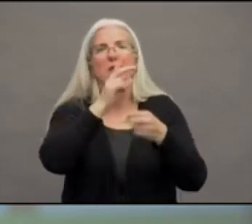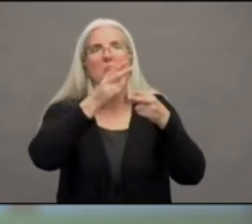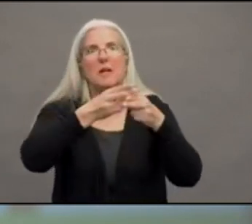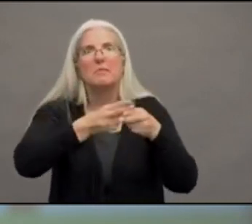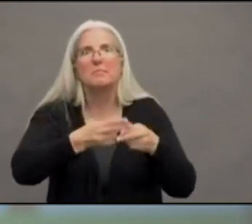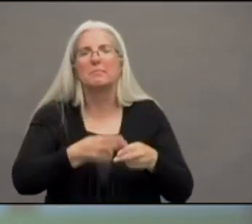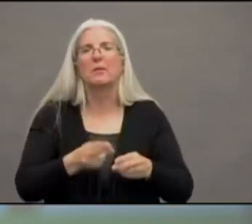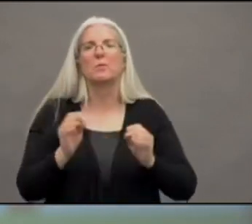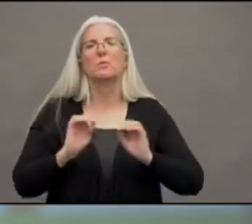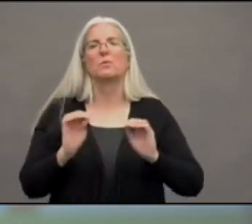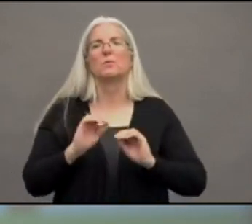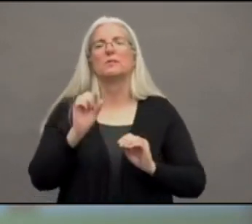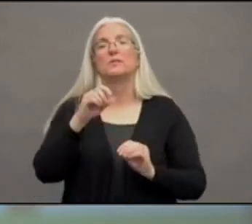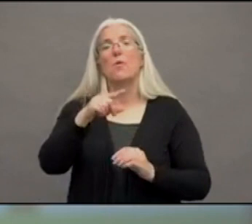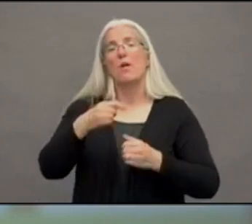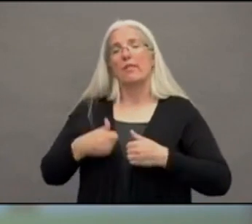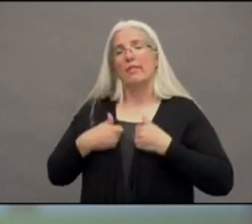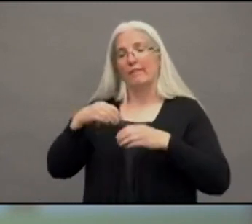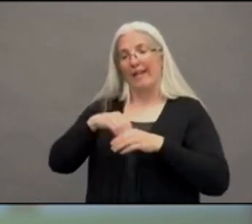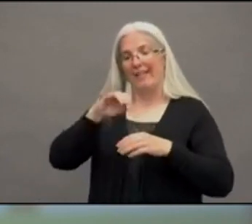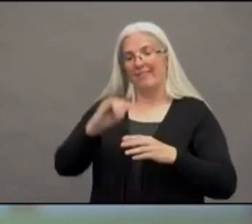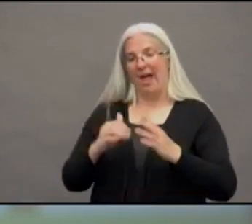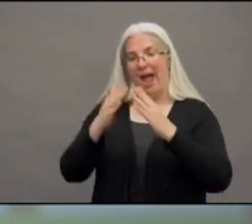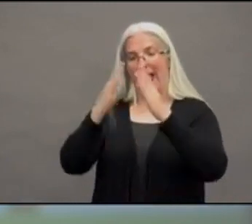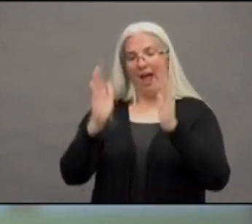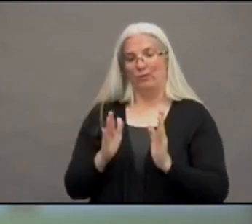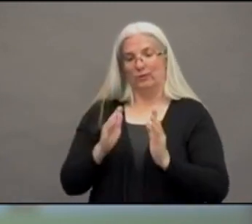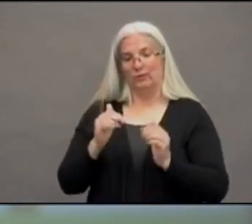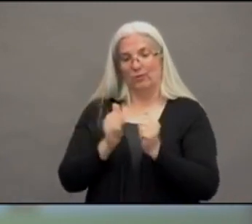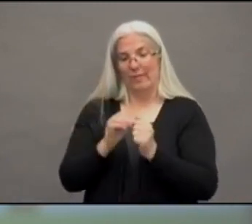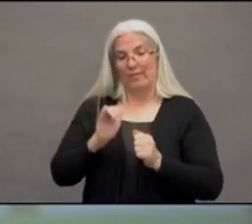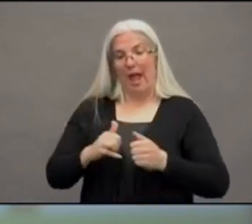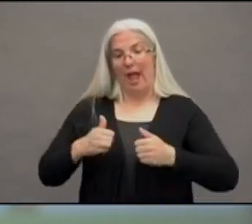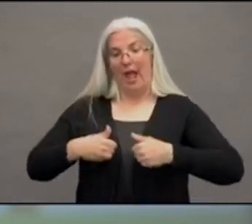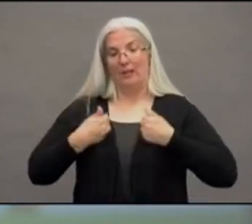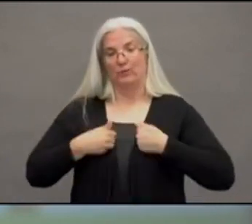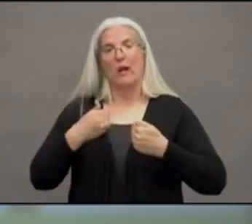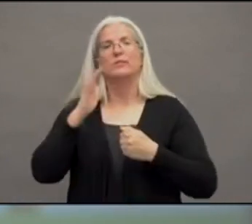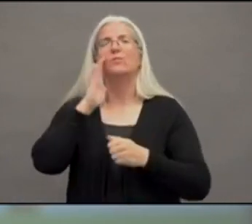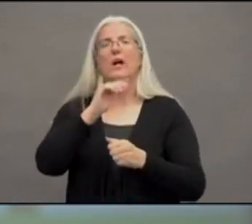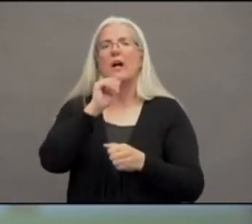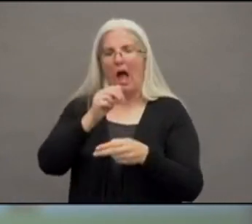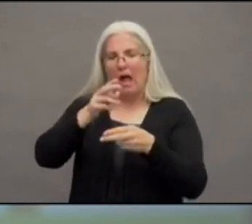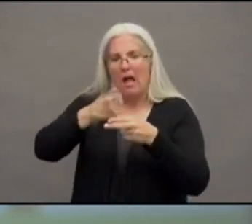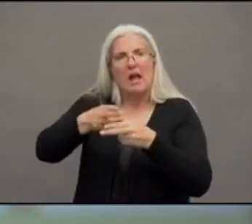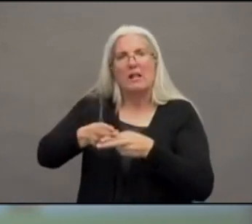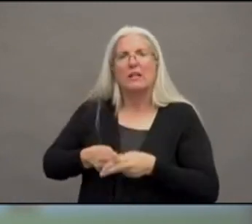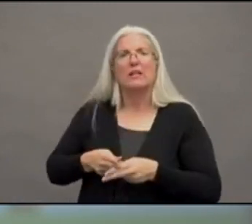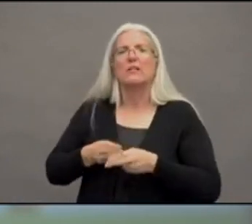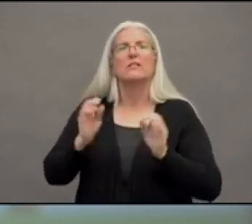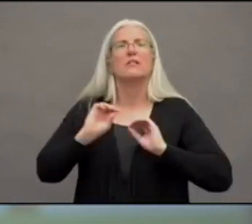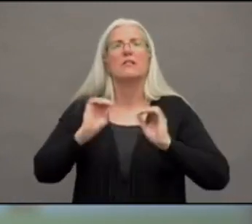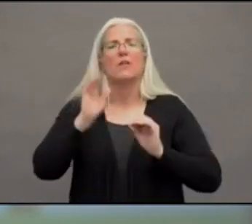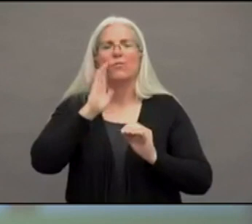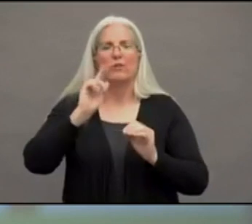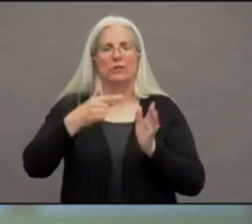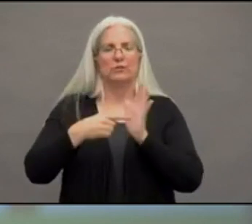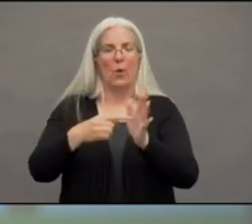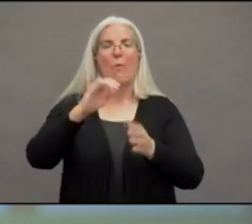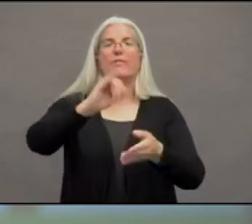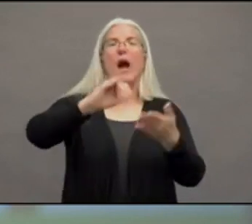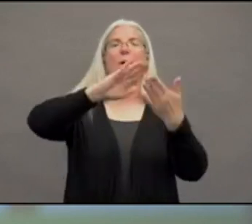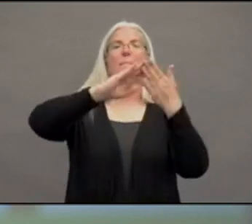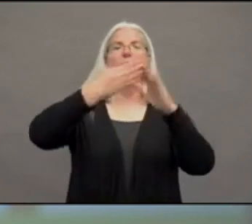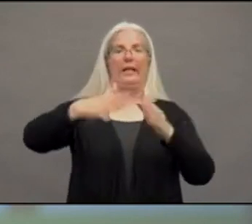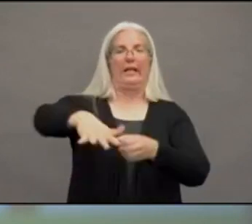The information that we'll have is this many people, or this percentage of people are